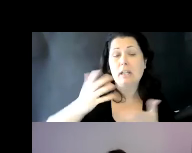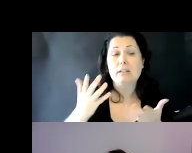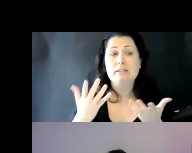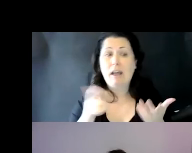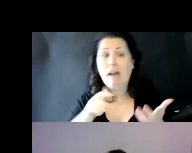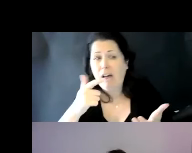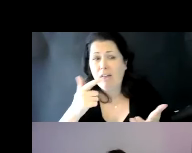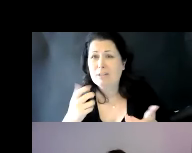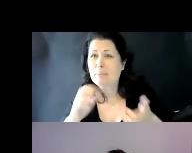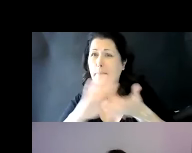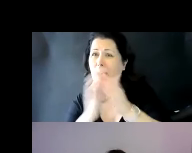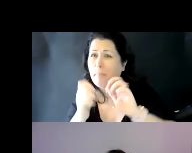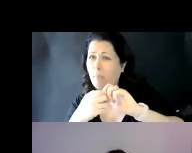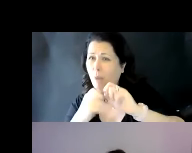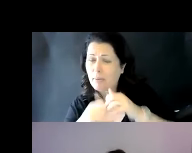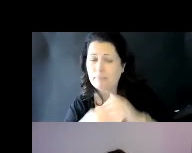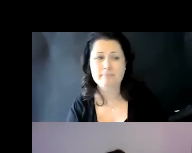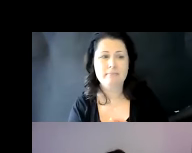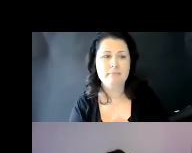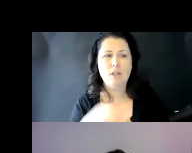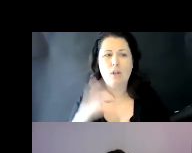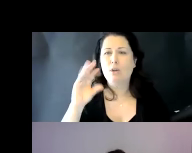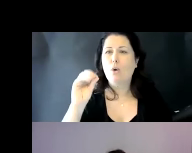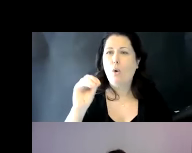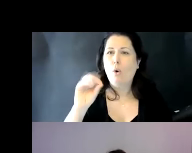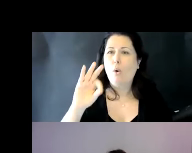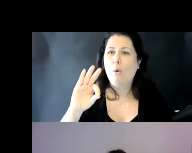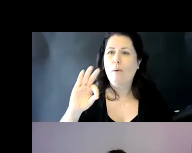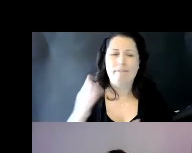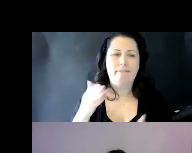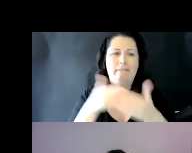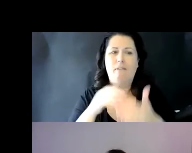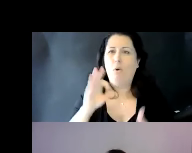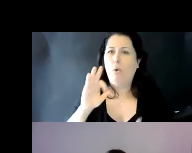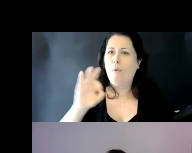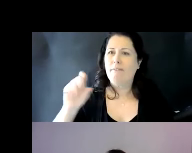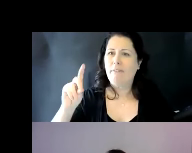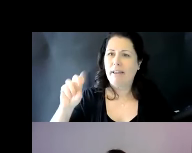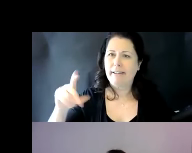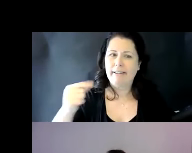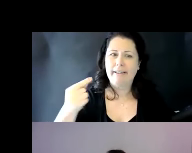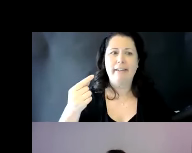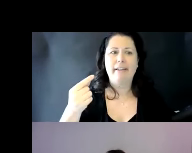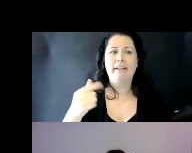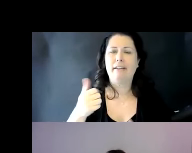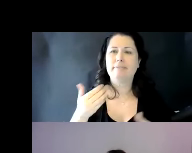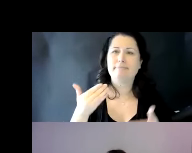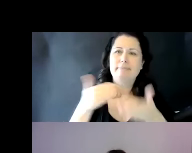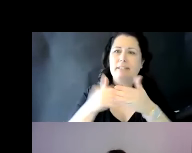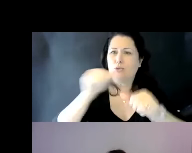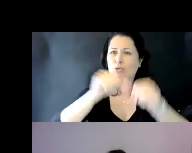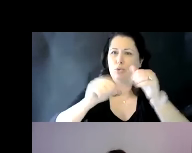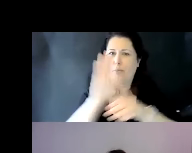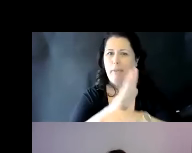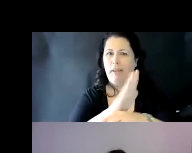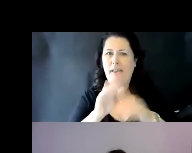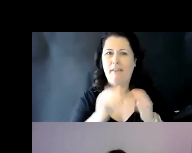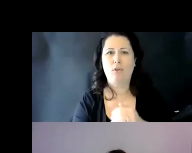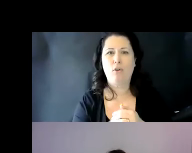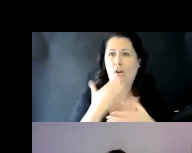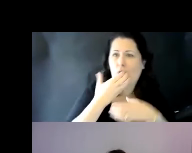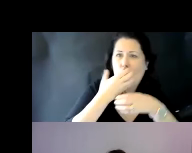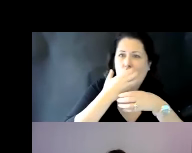problematic. Offending and so antisocial behaviour became an issue. Confidence, coping, control, and safe belief